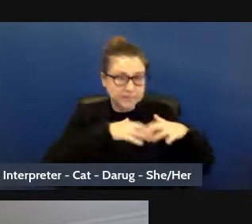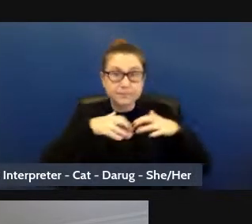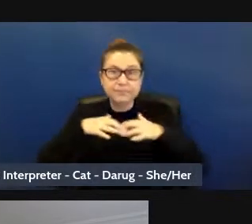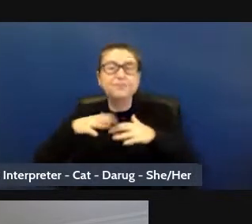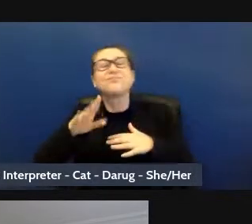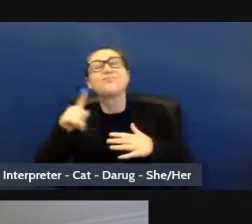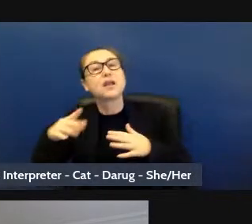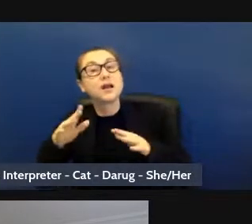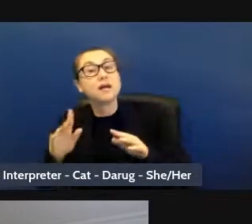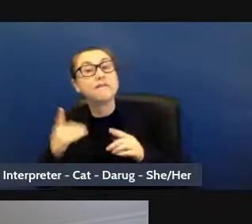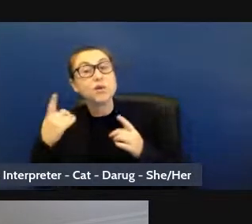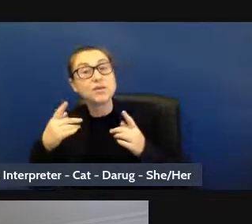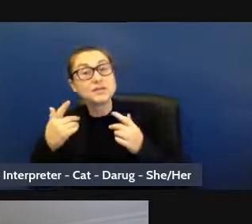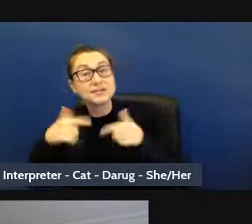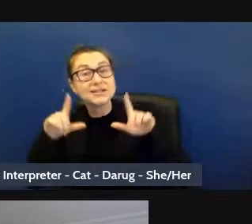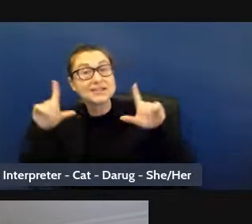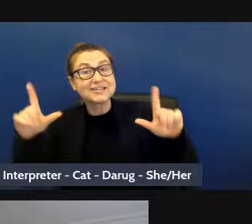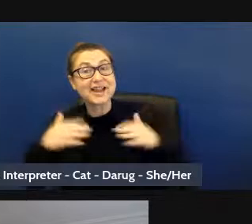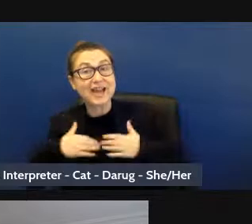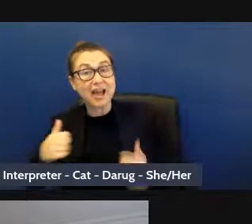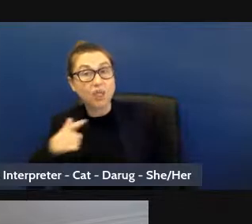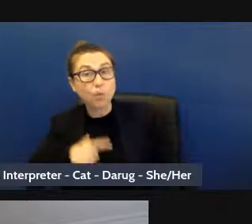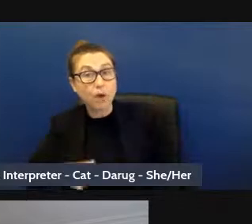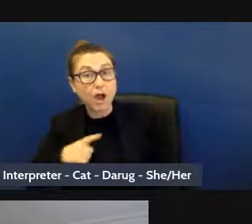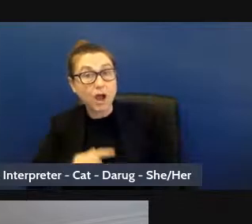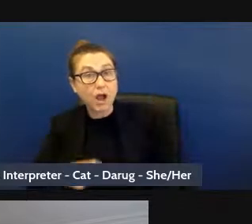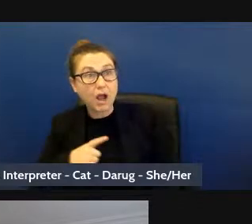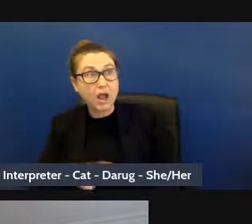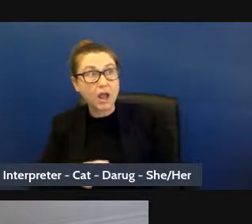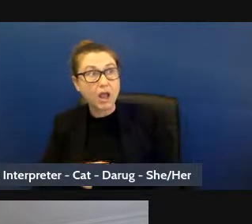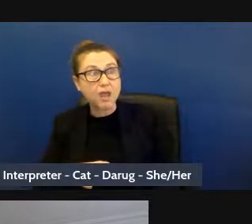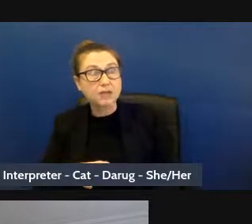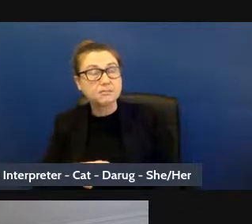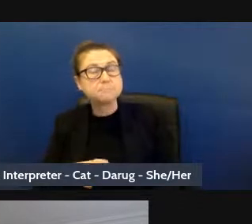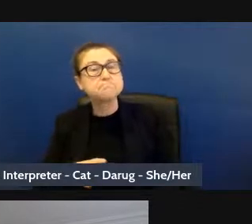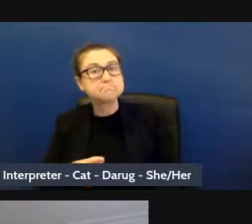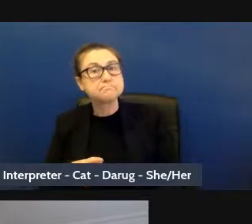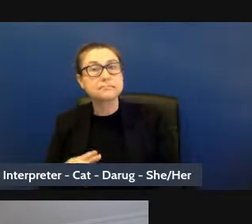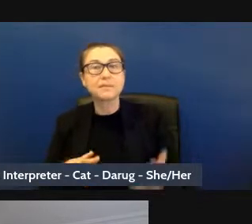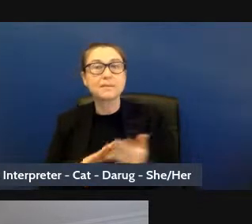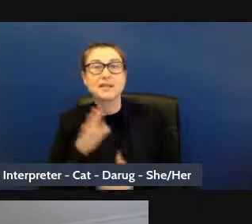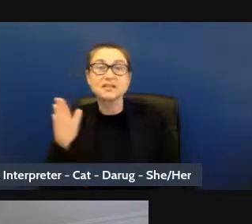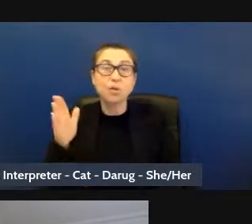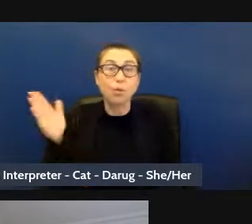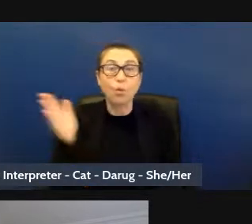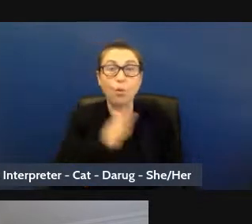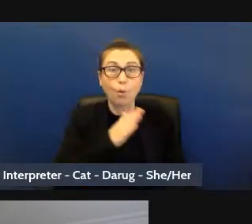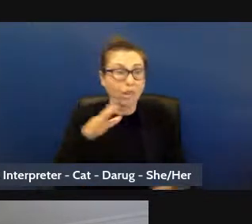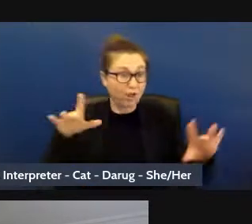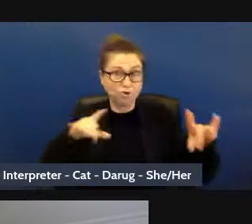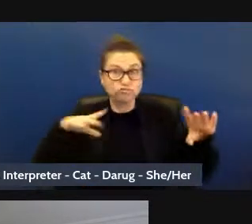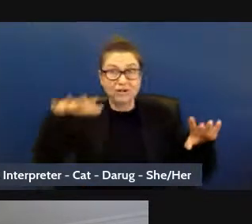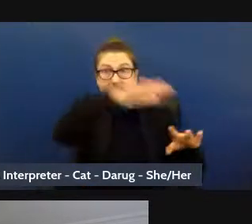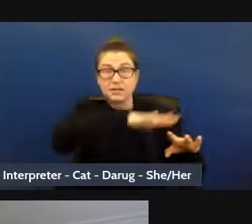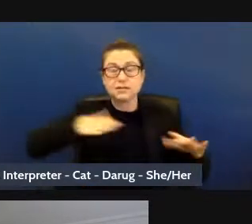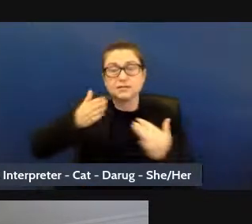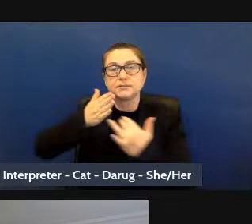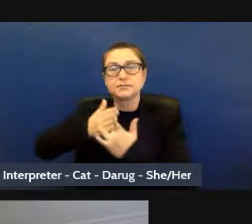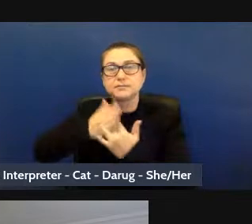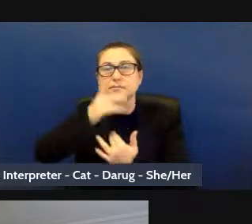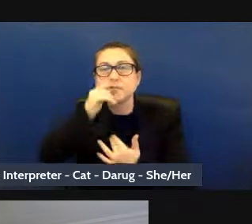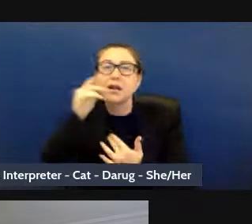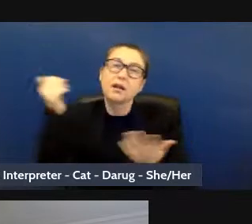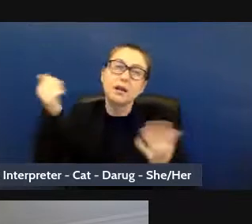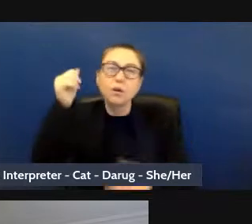telehealth originally was to make sure that it could be accessed by anyone across Australia, because we know there's